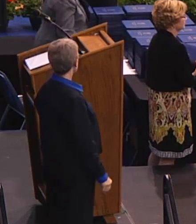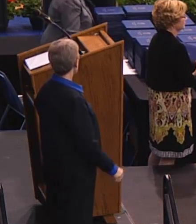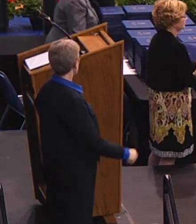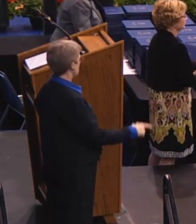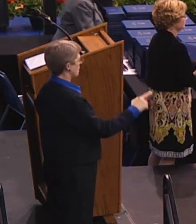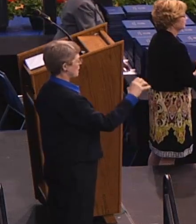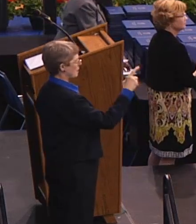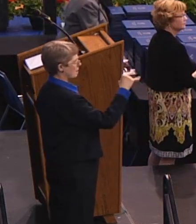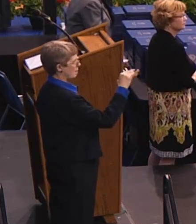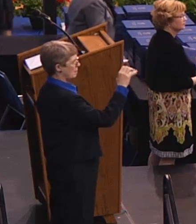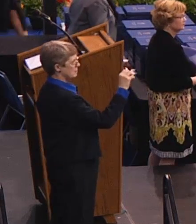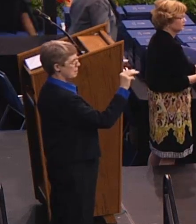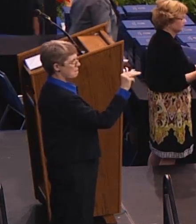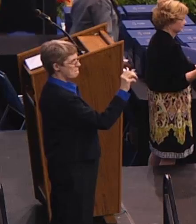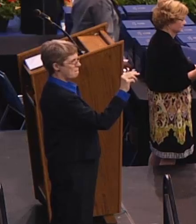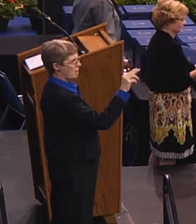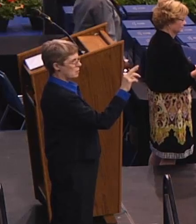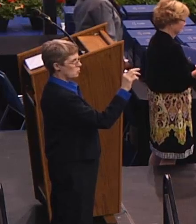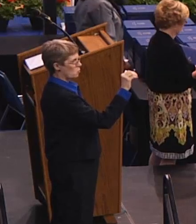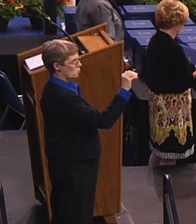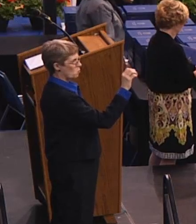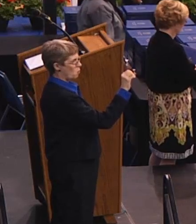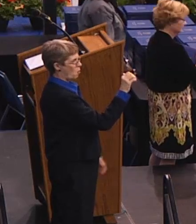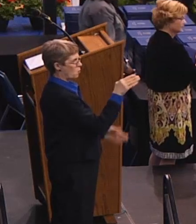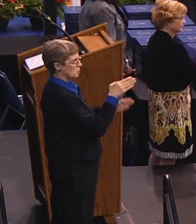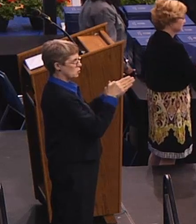Leslie Nicole Monroe, General Studies.